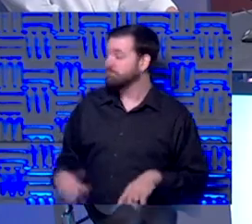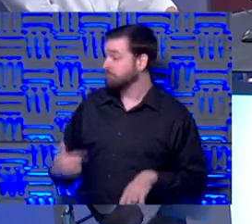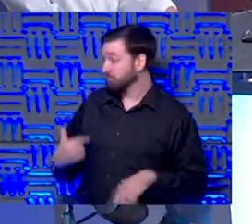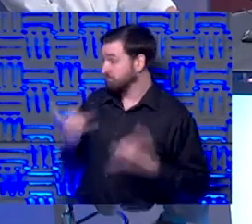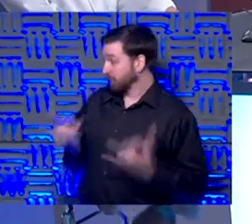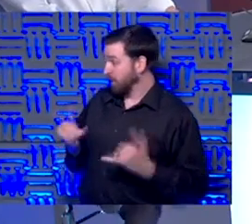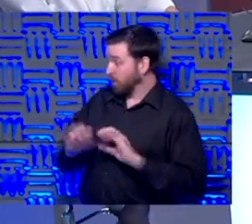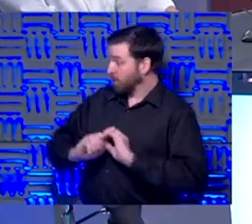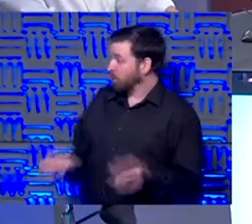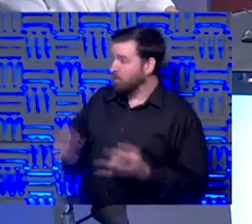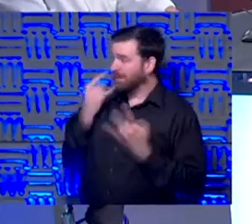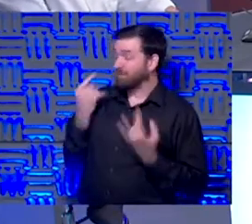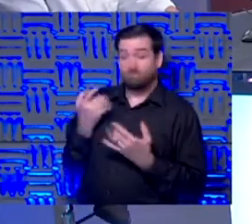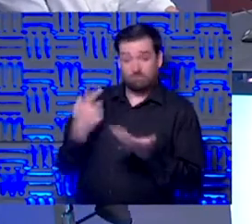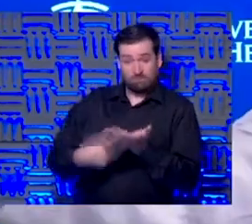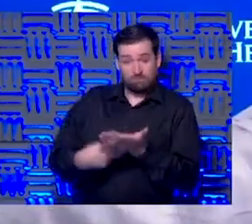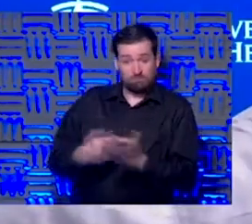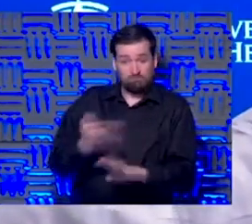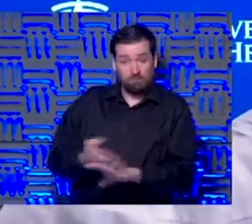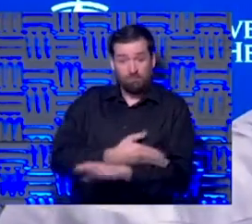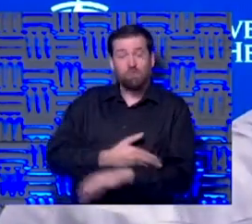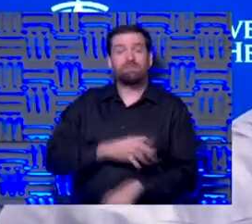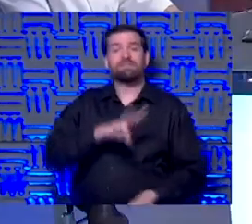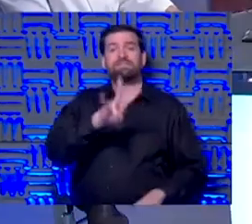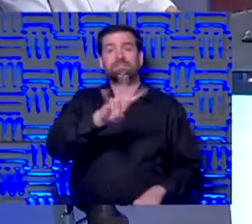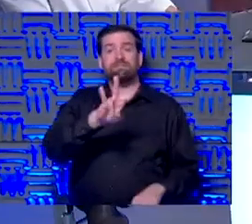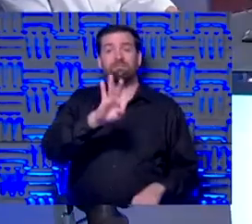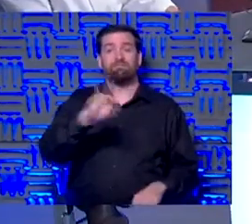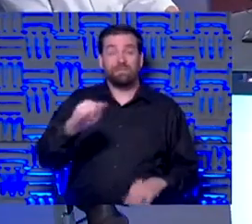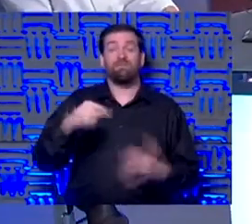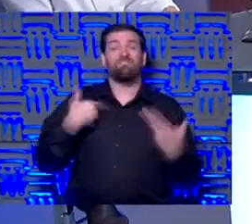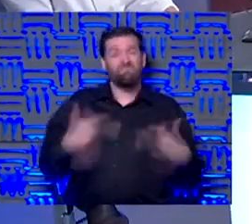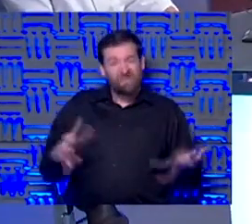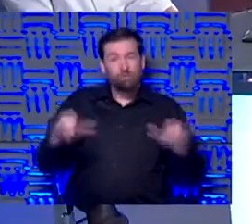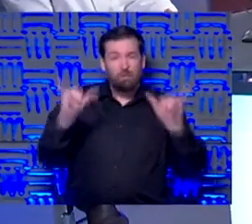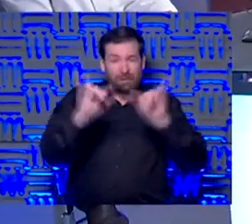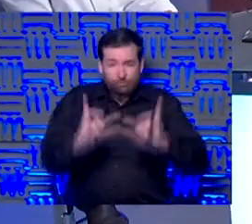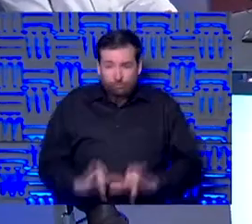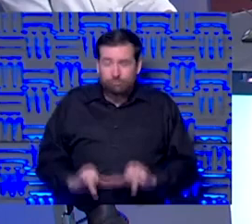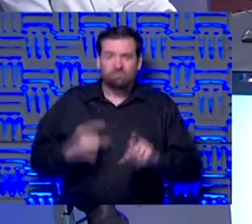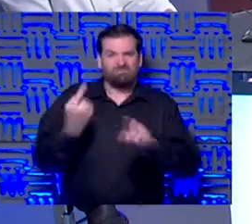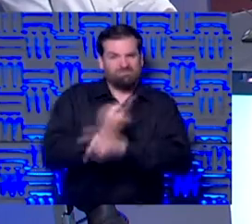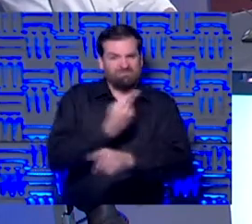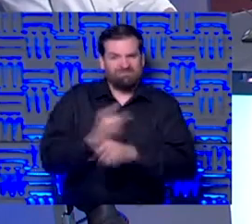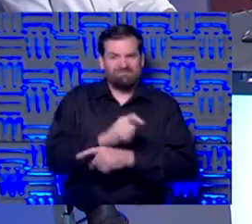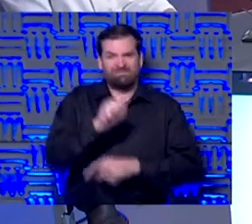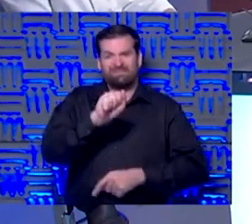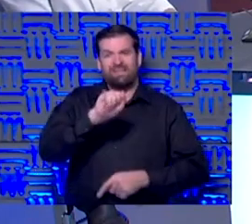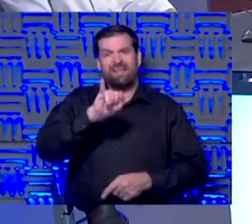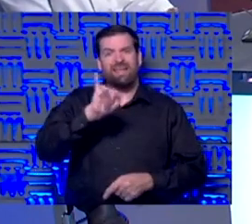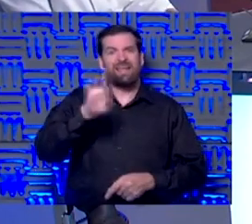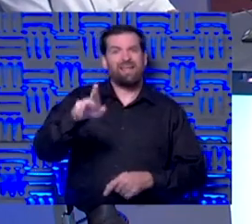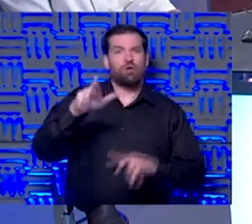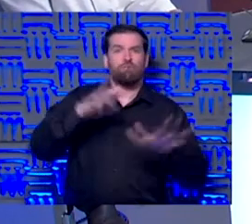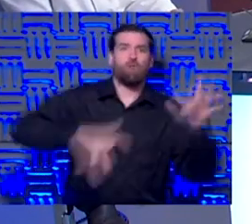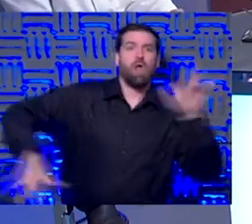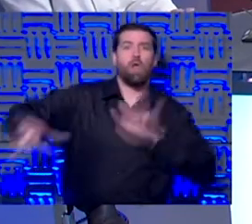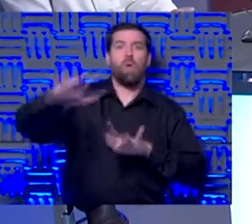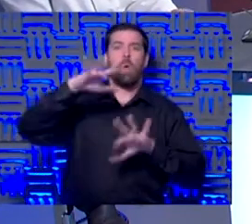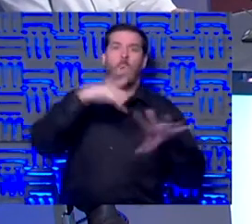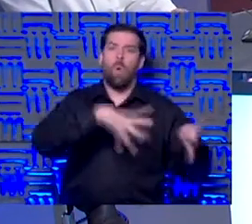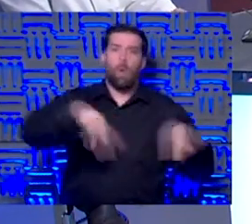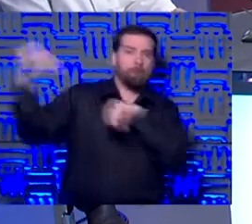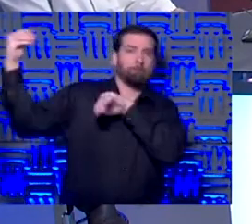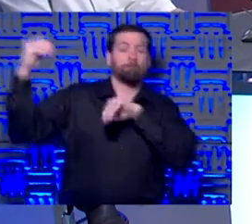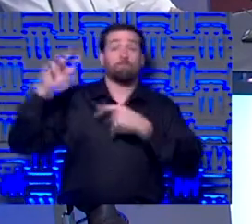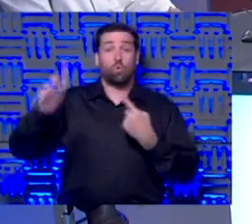mask on today. We were talking about it beforehand, but we're 7 feet apart. We measure it. We have the right kind of airflow in this room to get rid of our particles. And so we know. But as